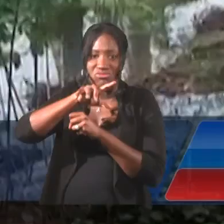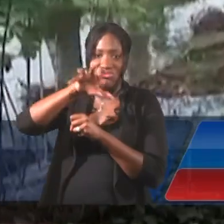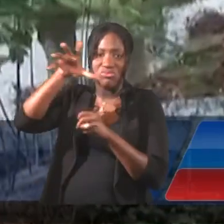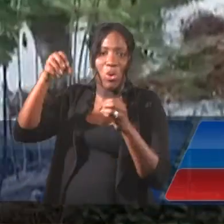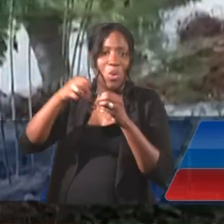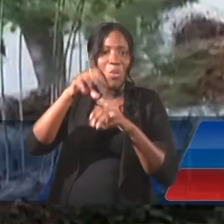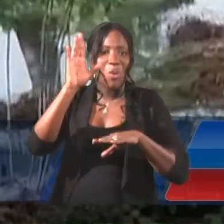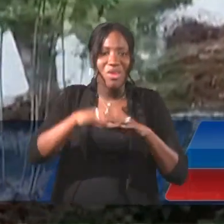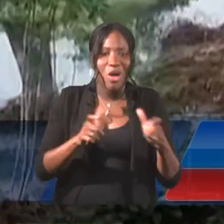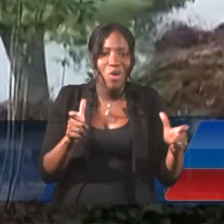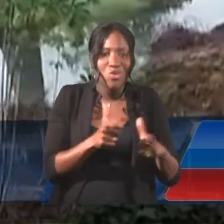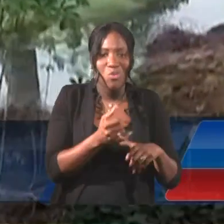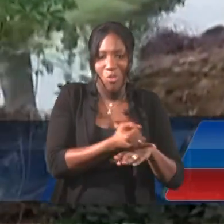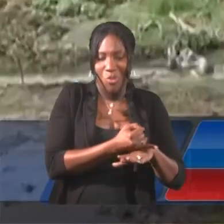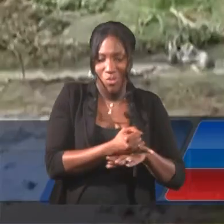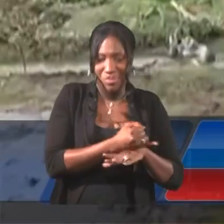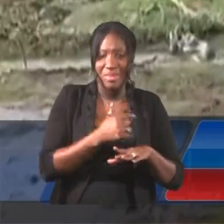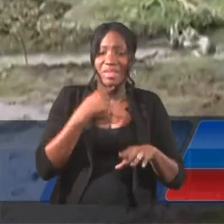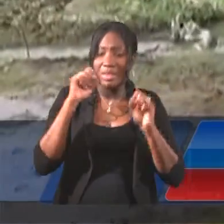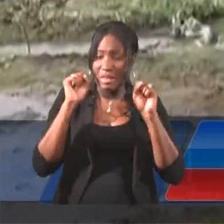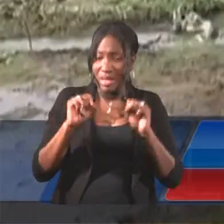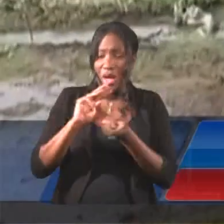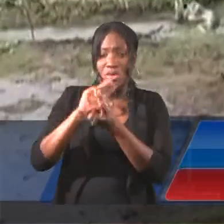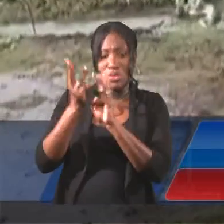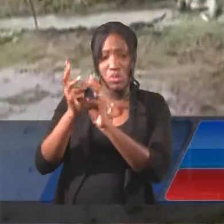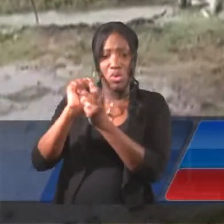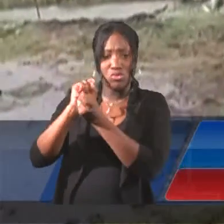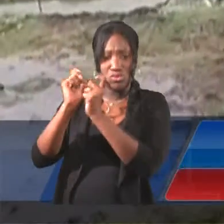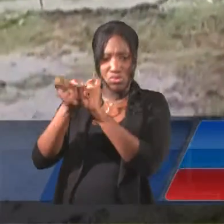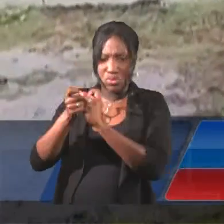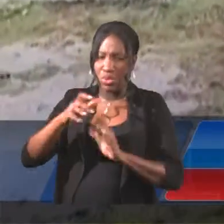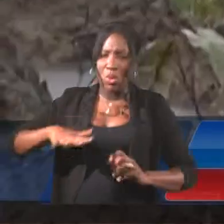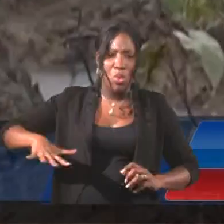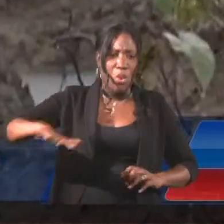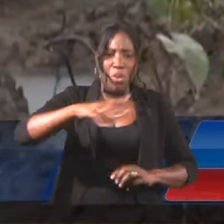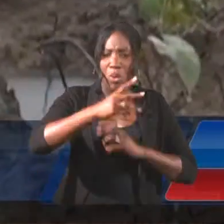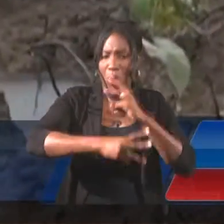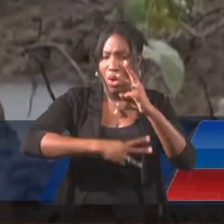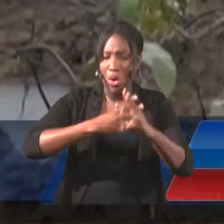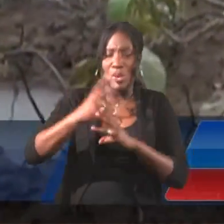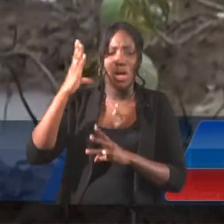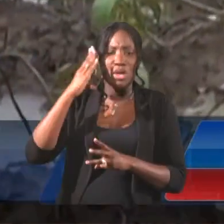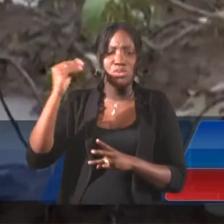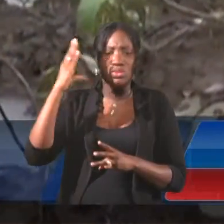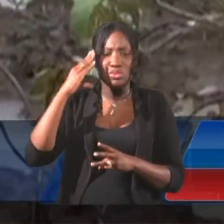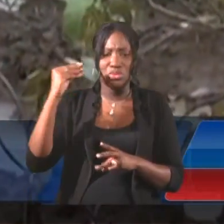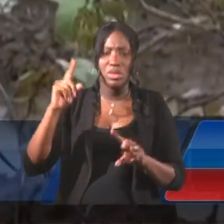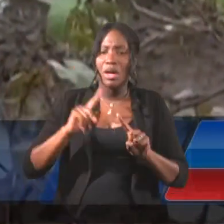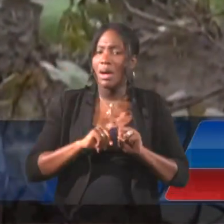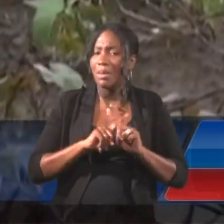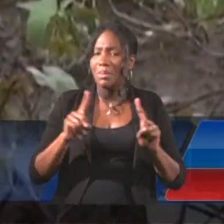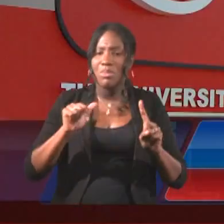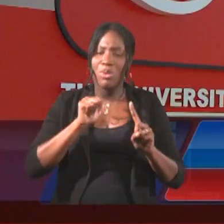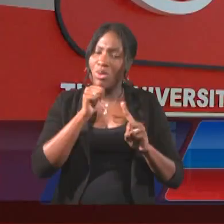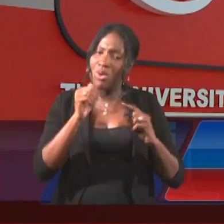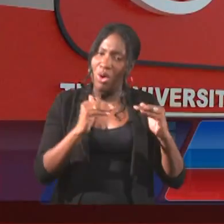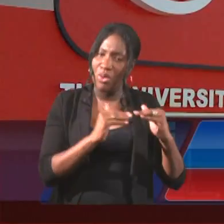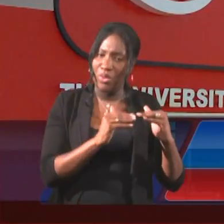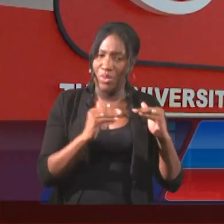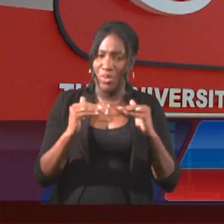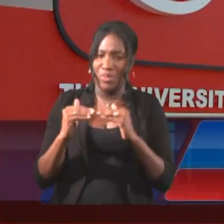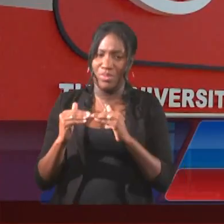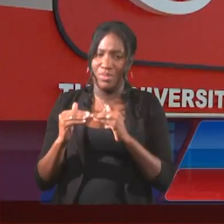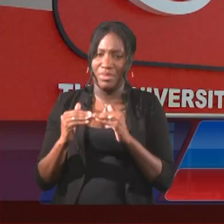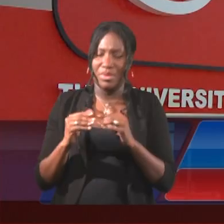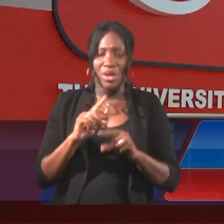Ramsuk highlighting that although climate change concerns affect everyone, its causes and effects are unevenly spread. If